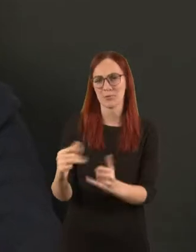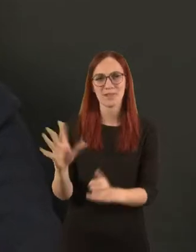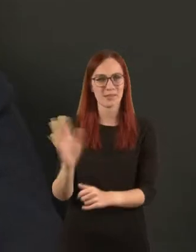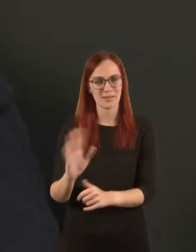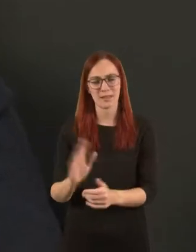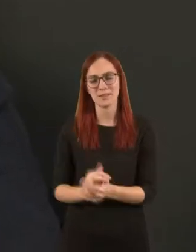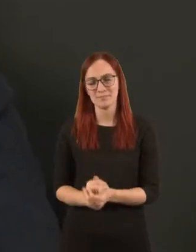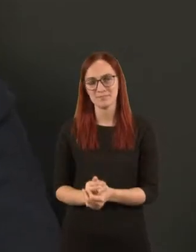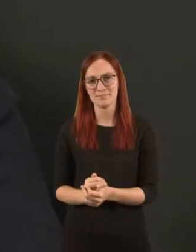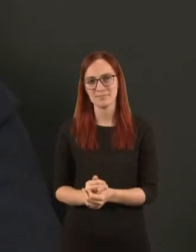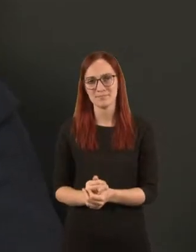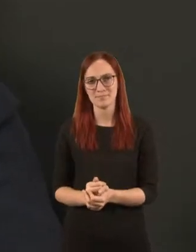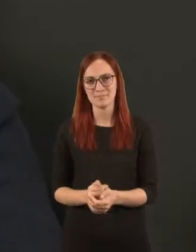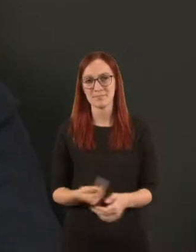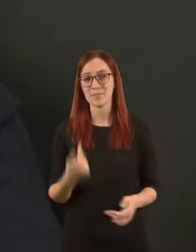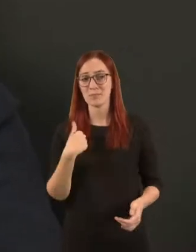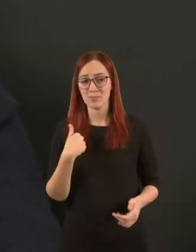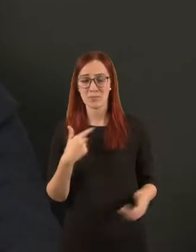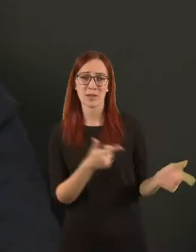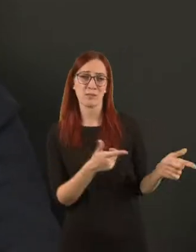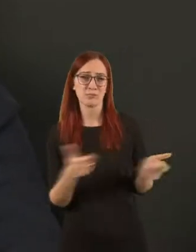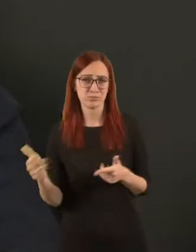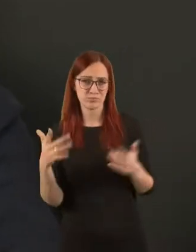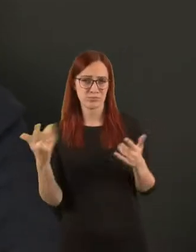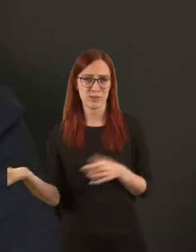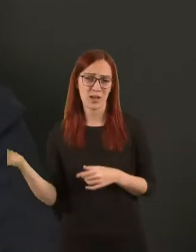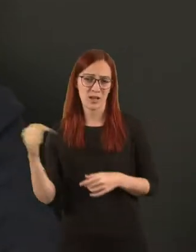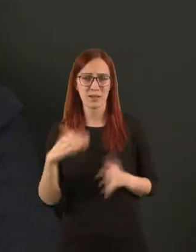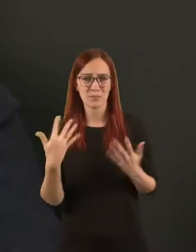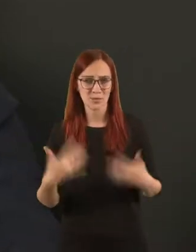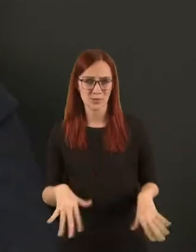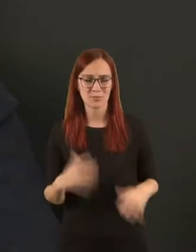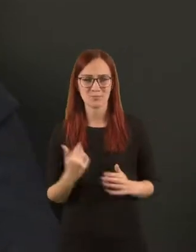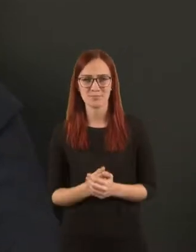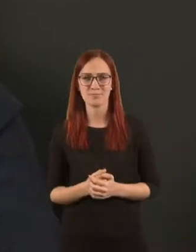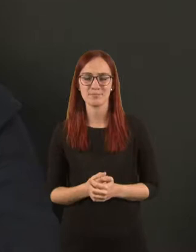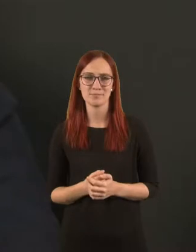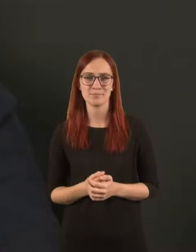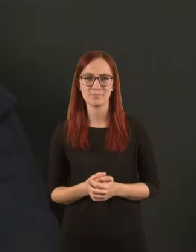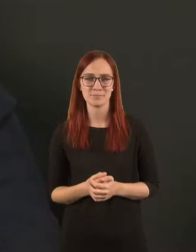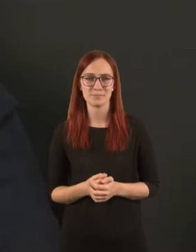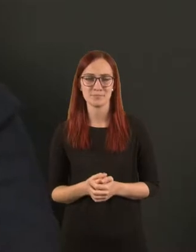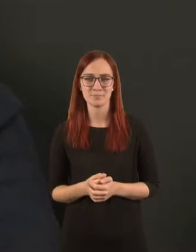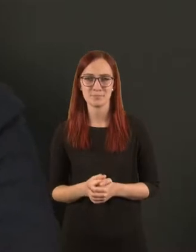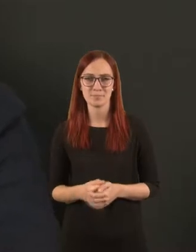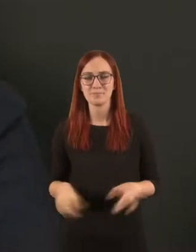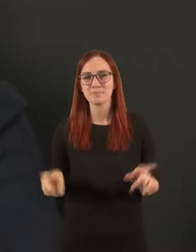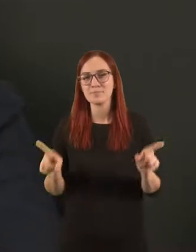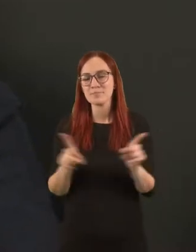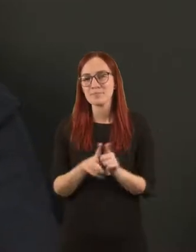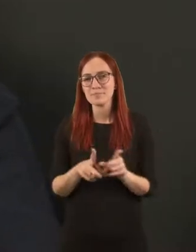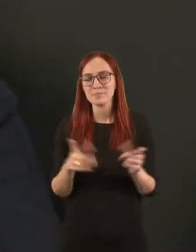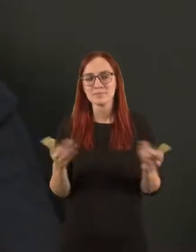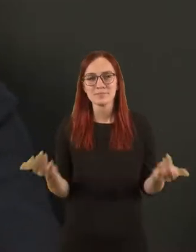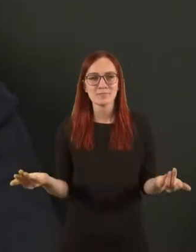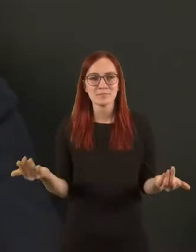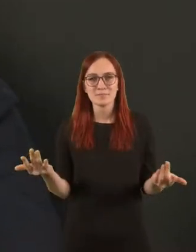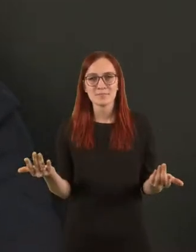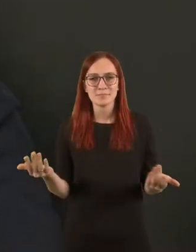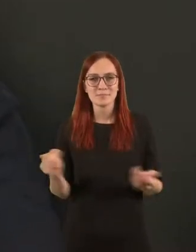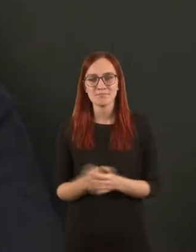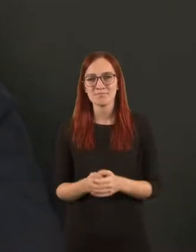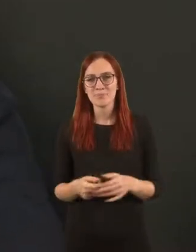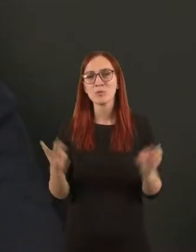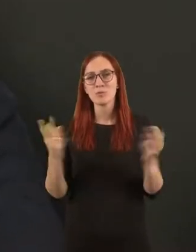is costly. And of course, it is much easier when the infrastructure is already there.